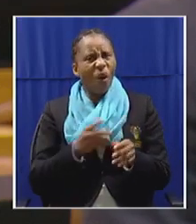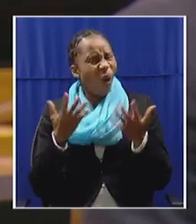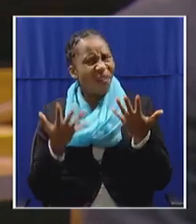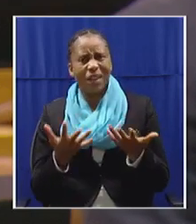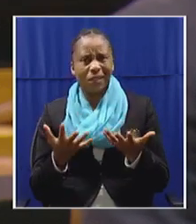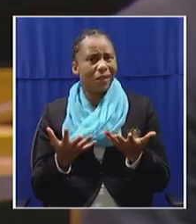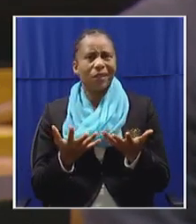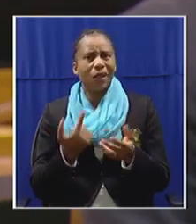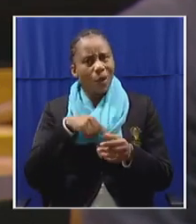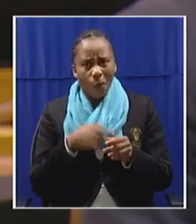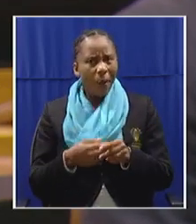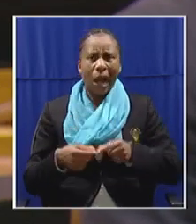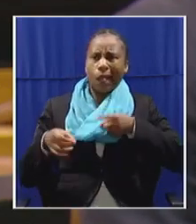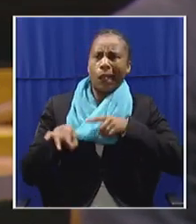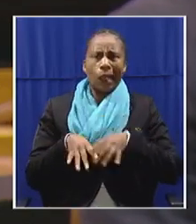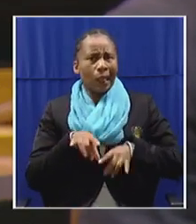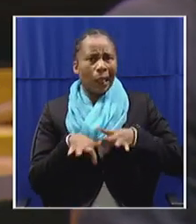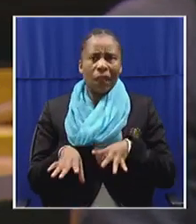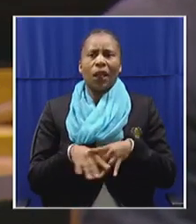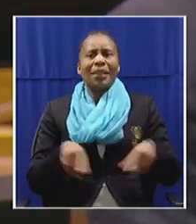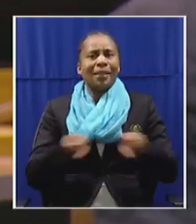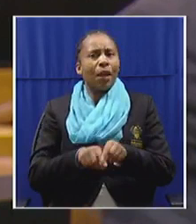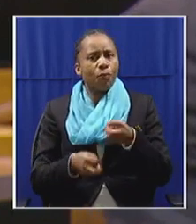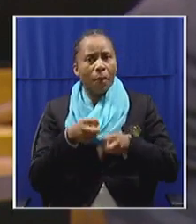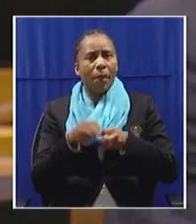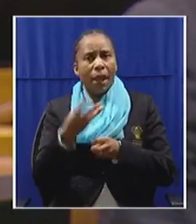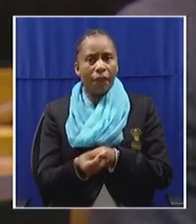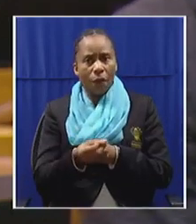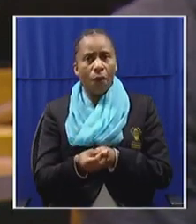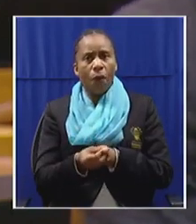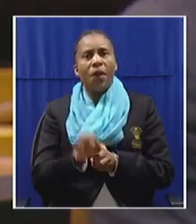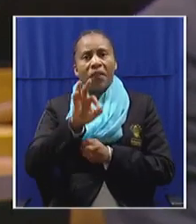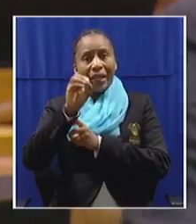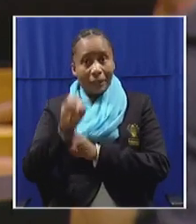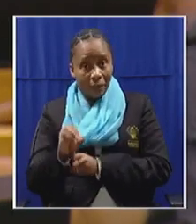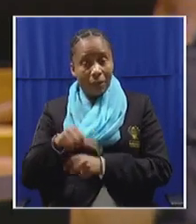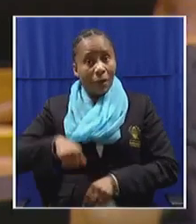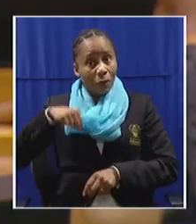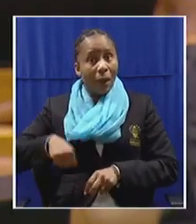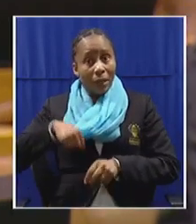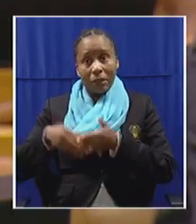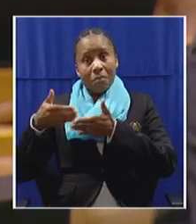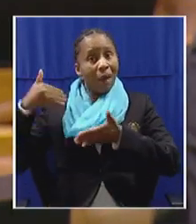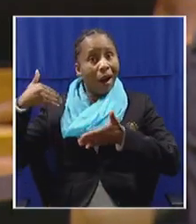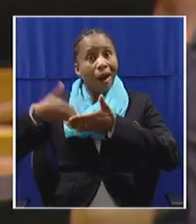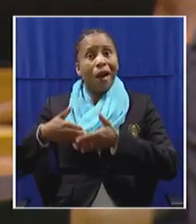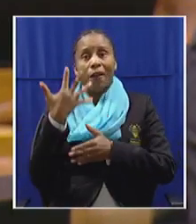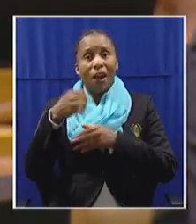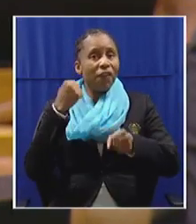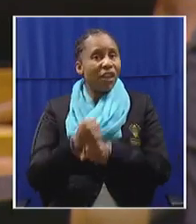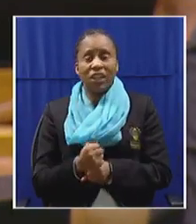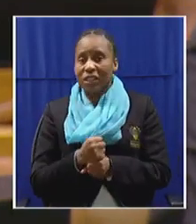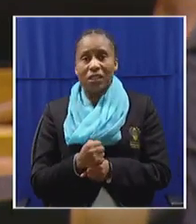one financially after the other with the same problem. 13 municipalities over the past 5 years have received adverse or disclaimed